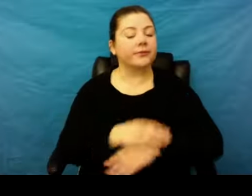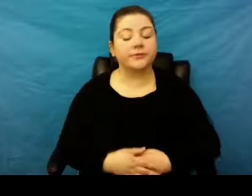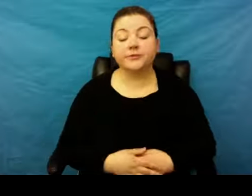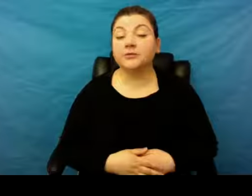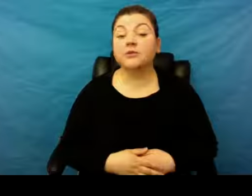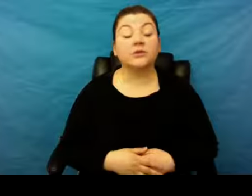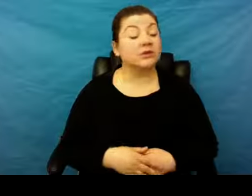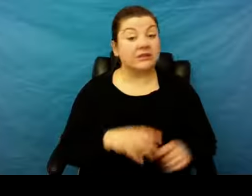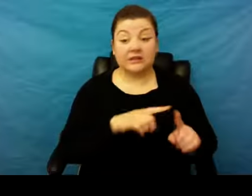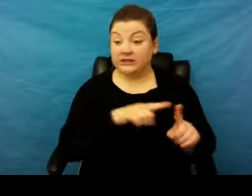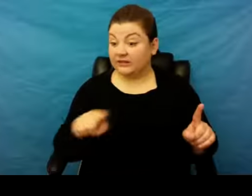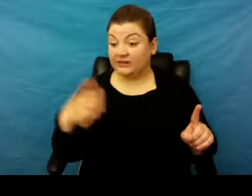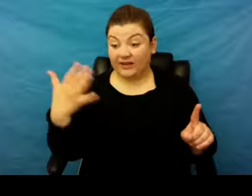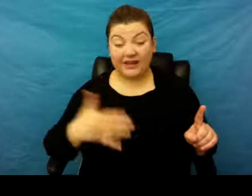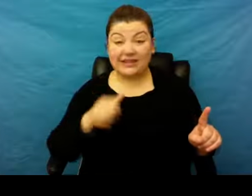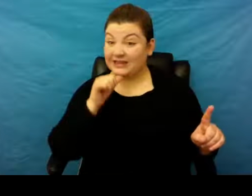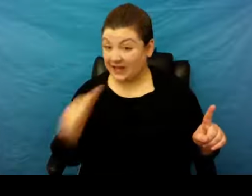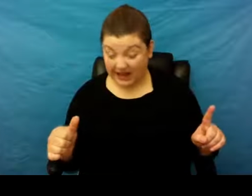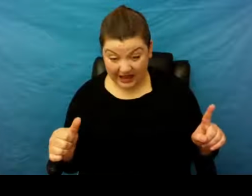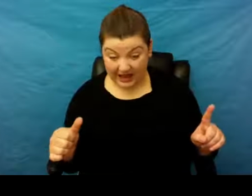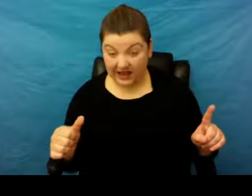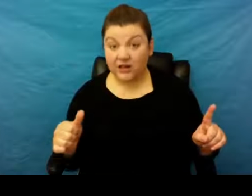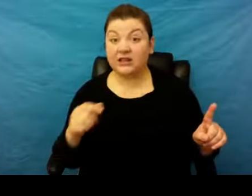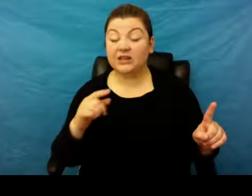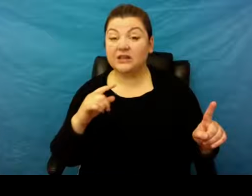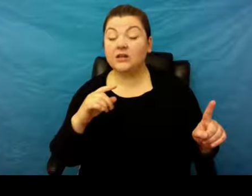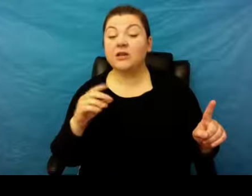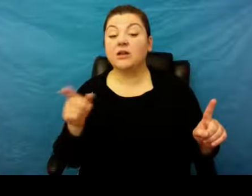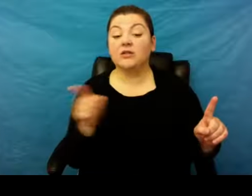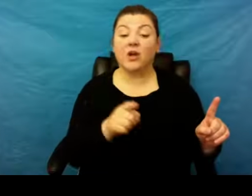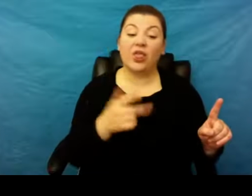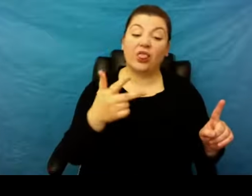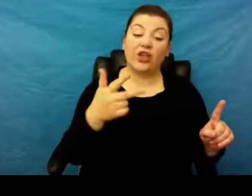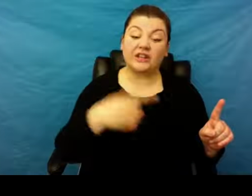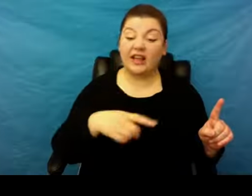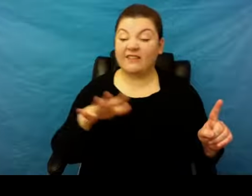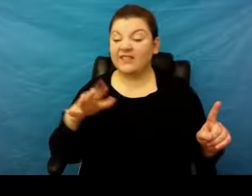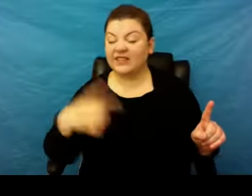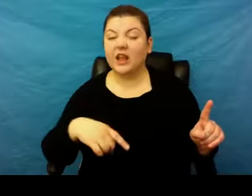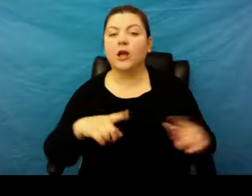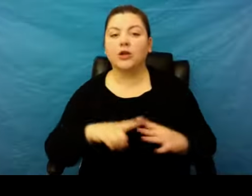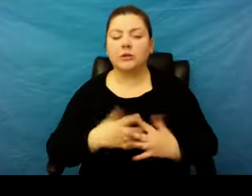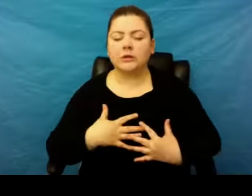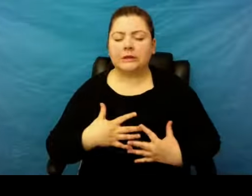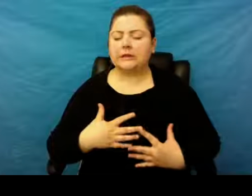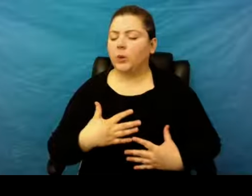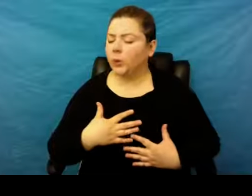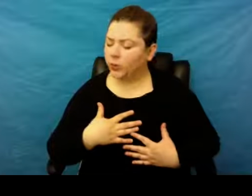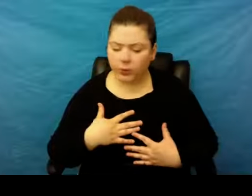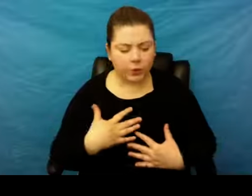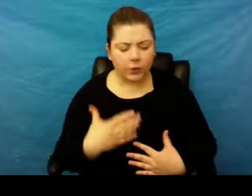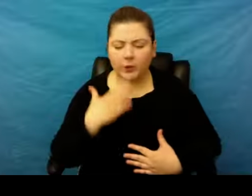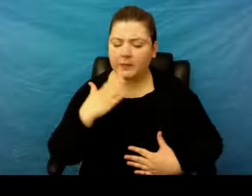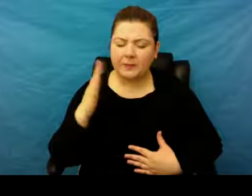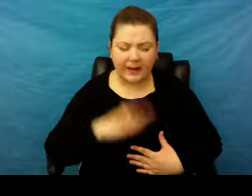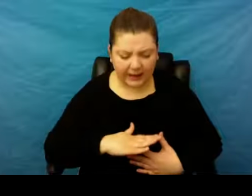feeling better usually start to get short of breath around day 3 to 5, and then start to feel better around